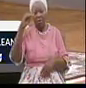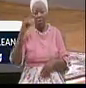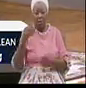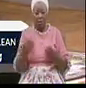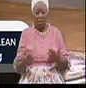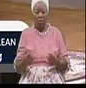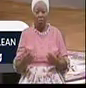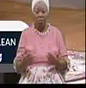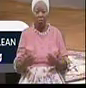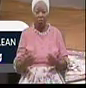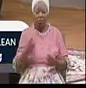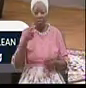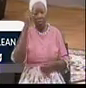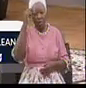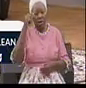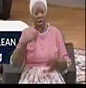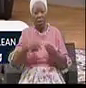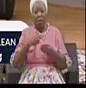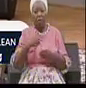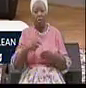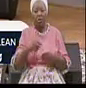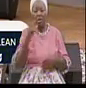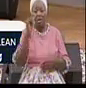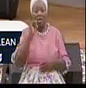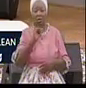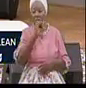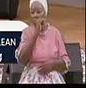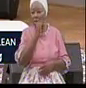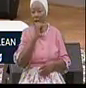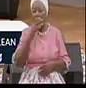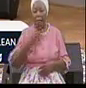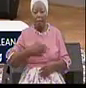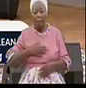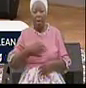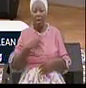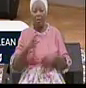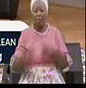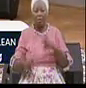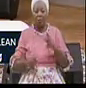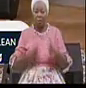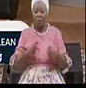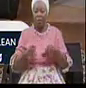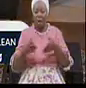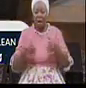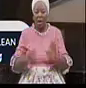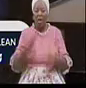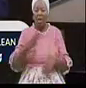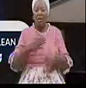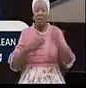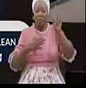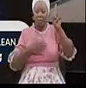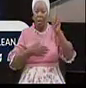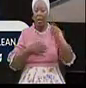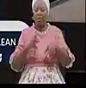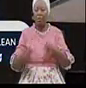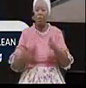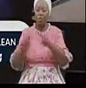Now, you think about Israel, my people, let my people